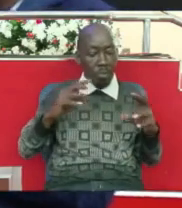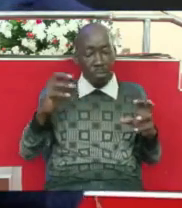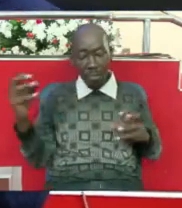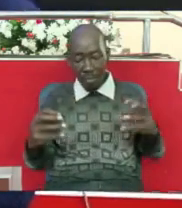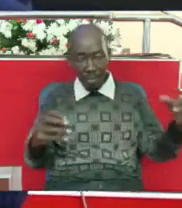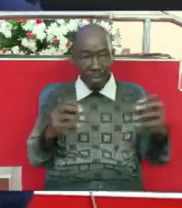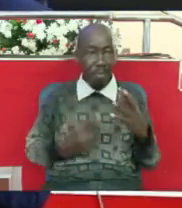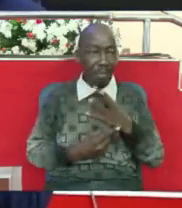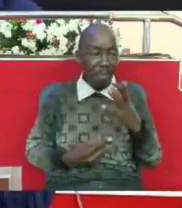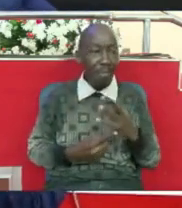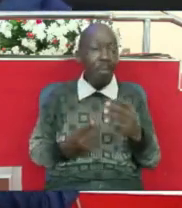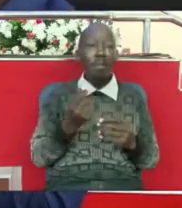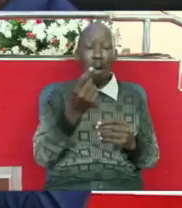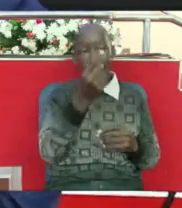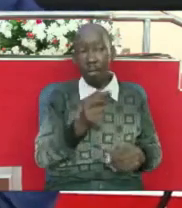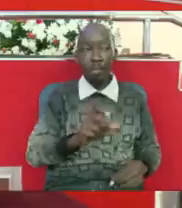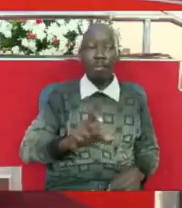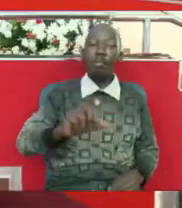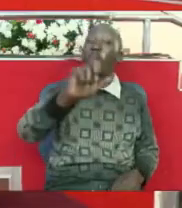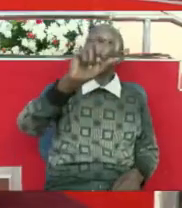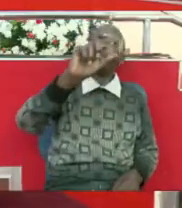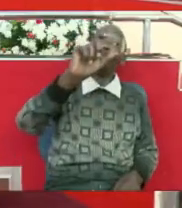saying. 15.